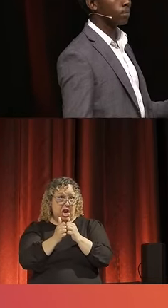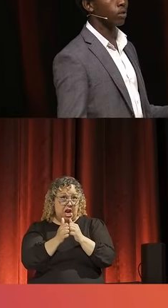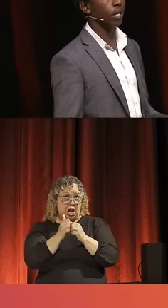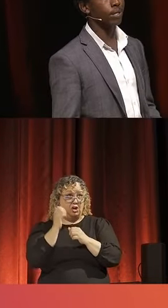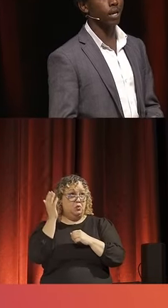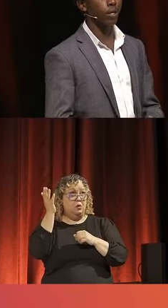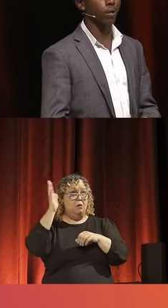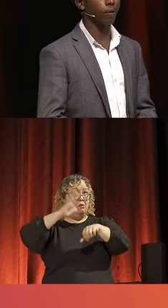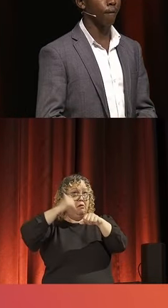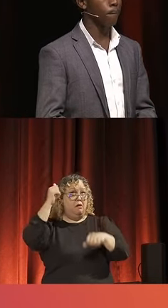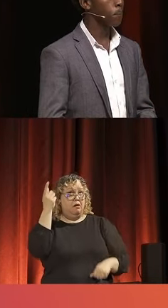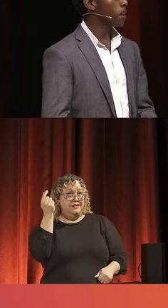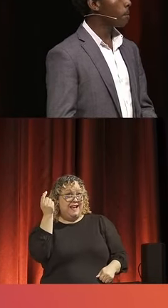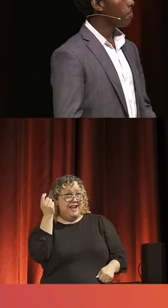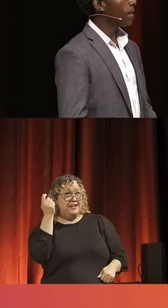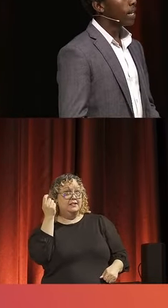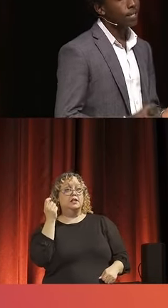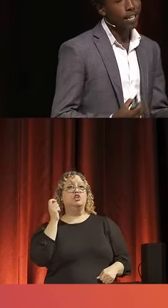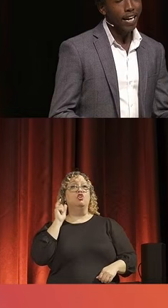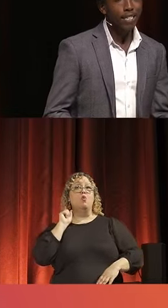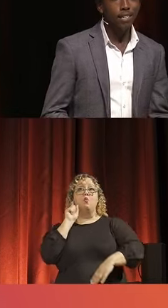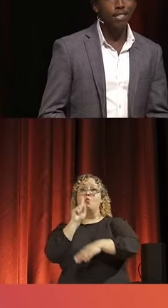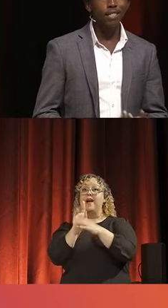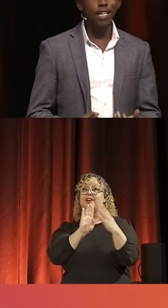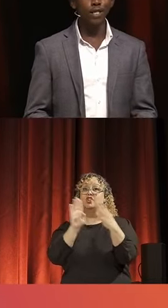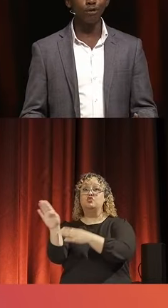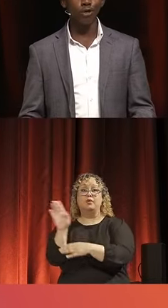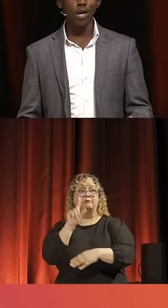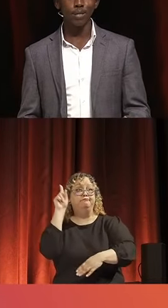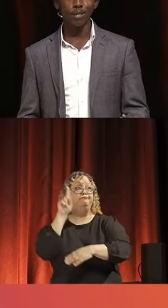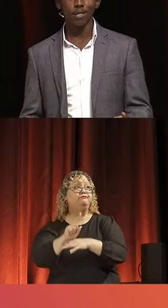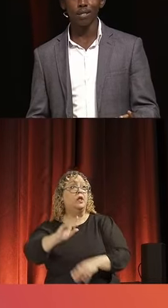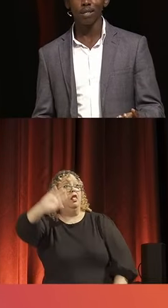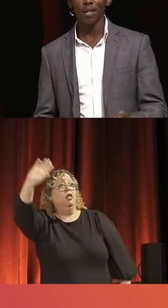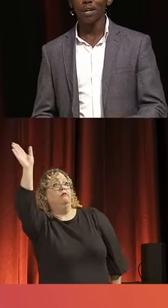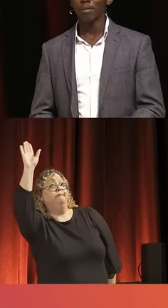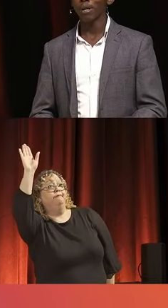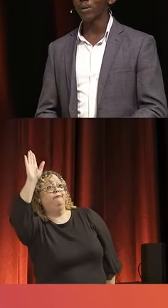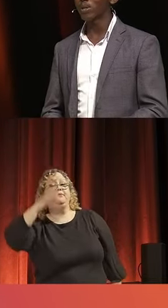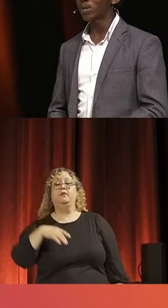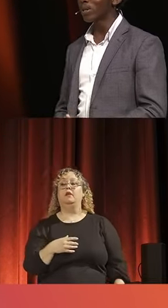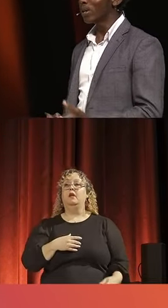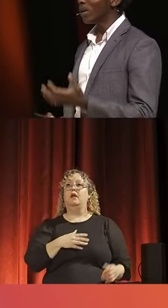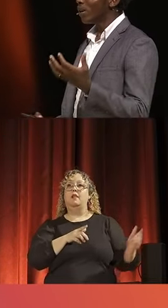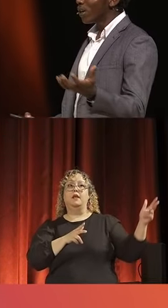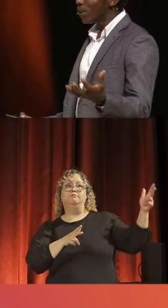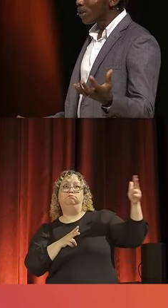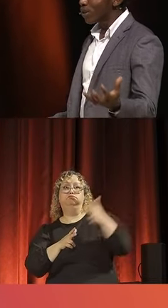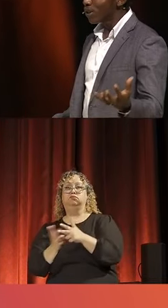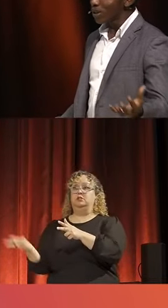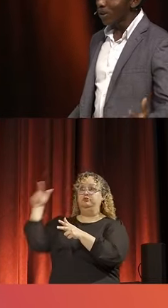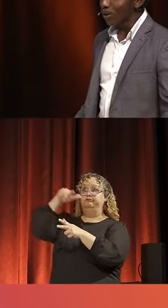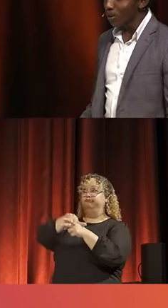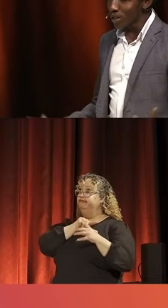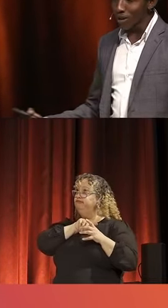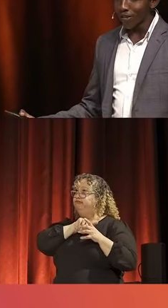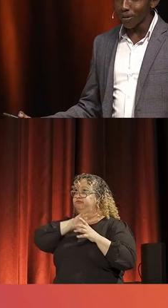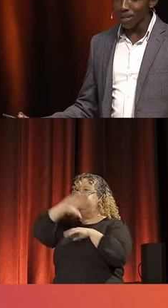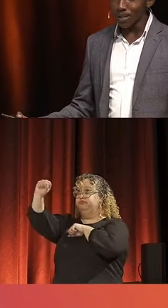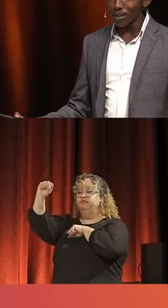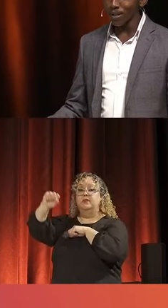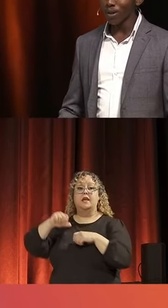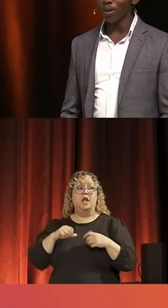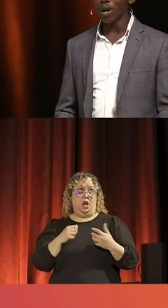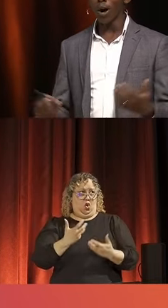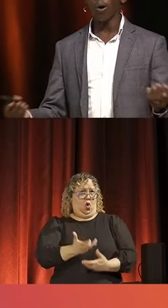take them to your destination. It's an excellent test of trust because you do not know who the driver